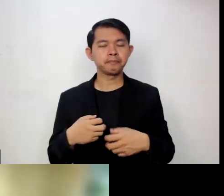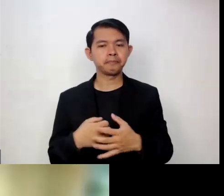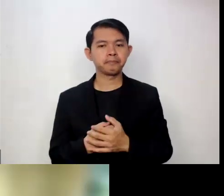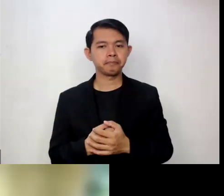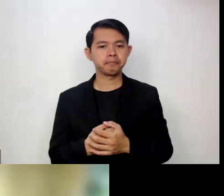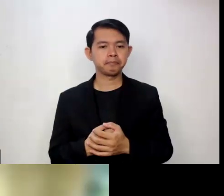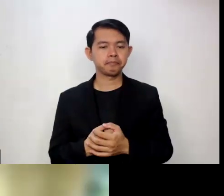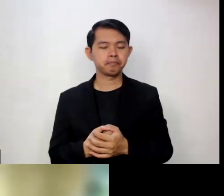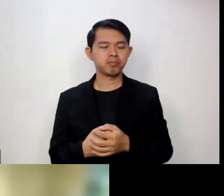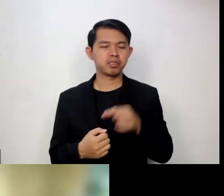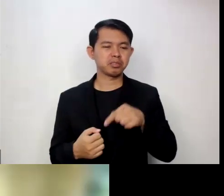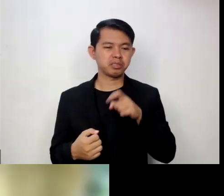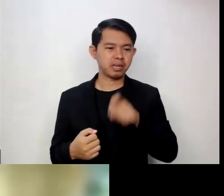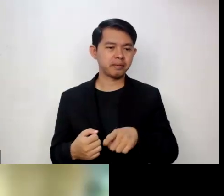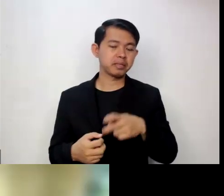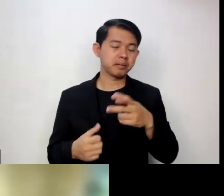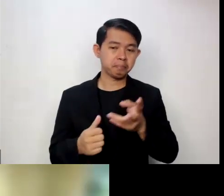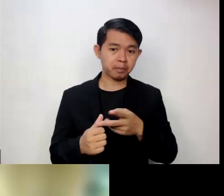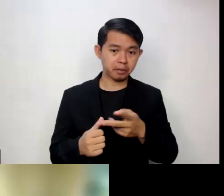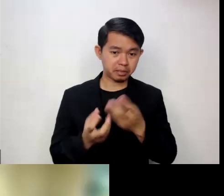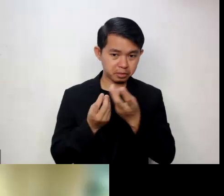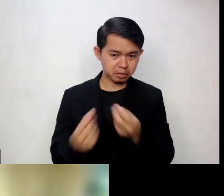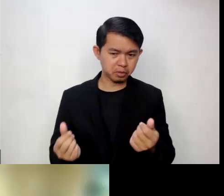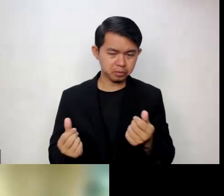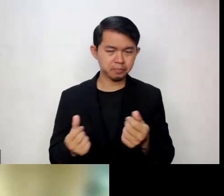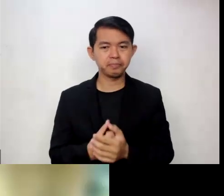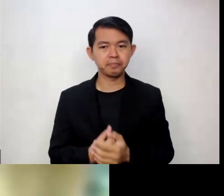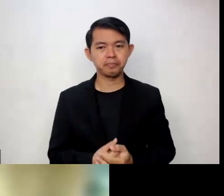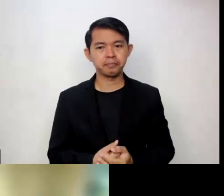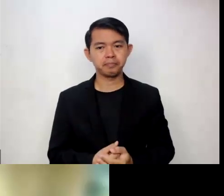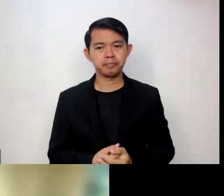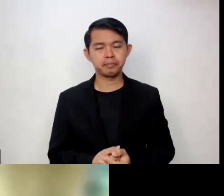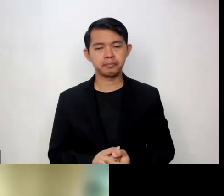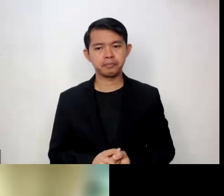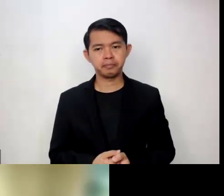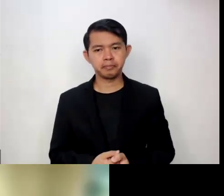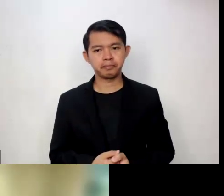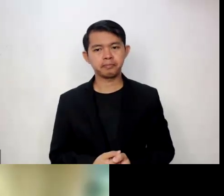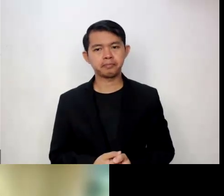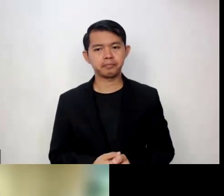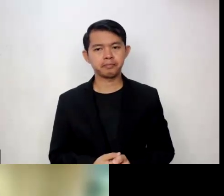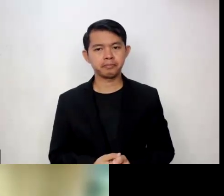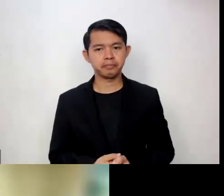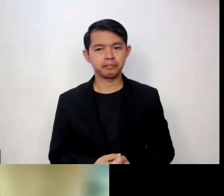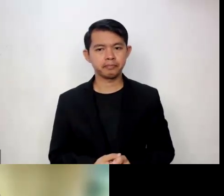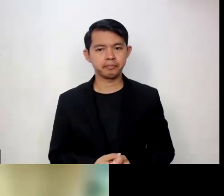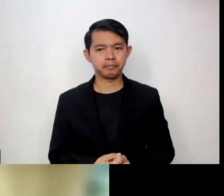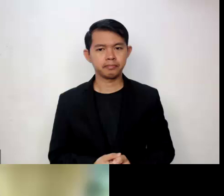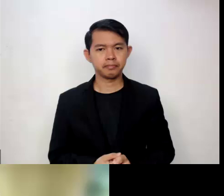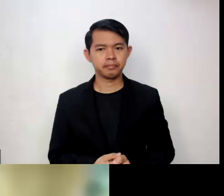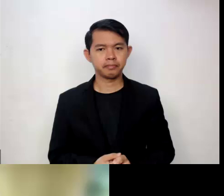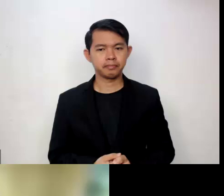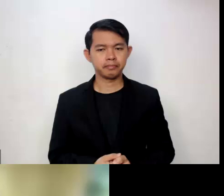priority natin. I think that is the like one aspect I'm trying